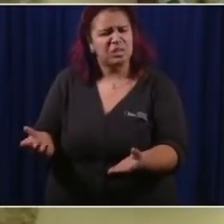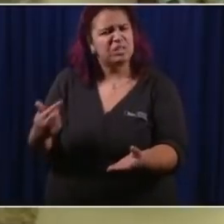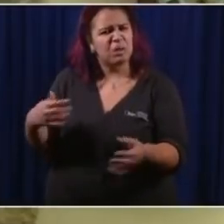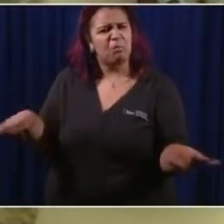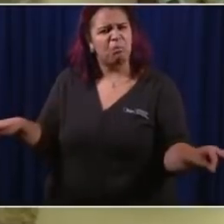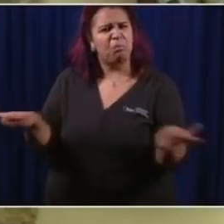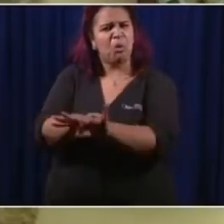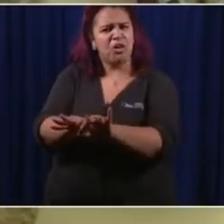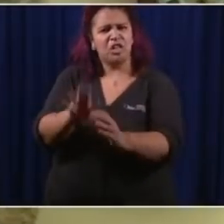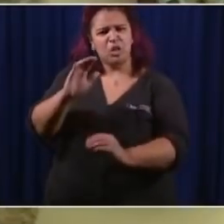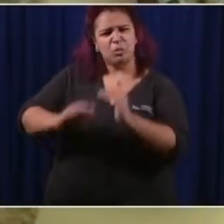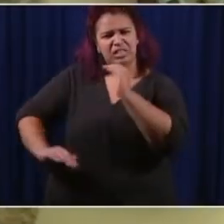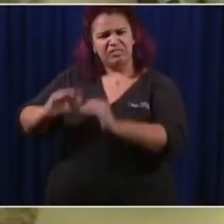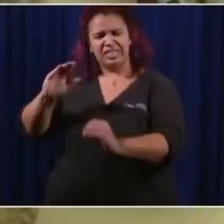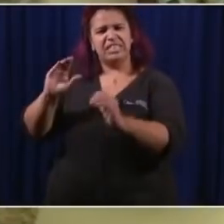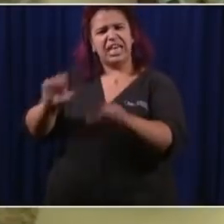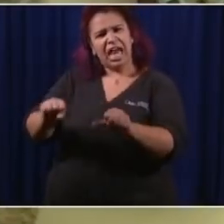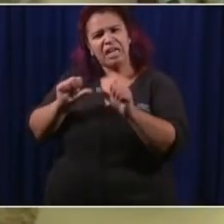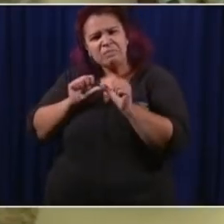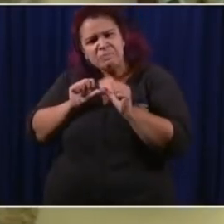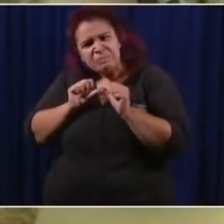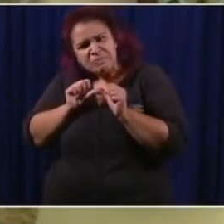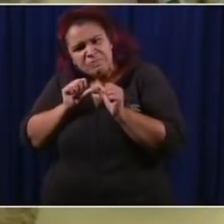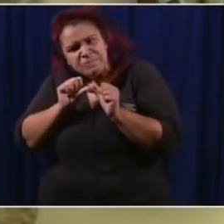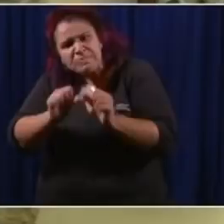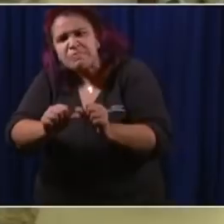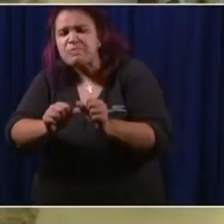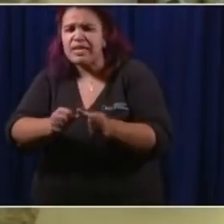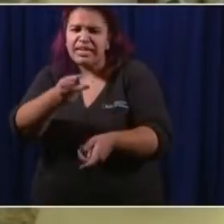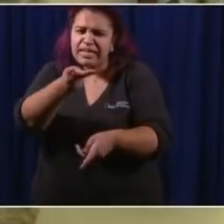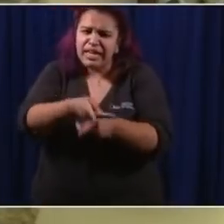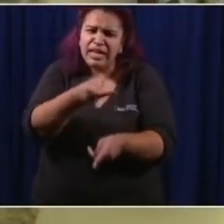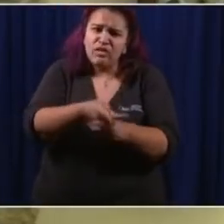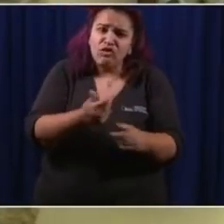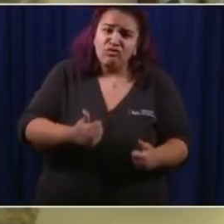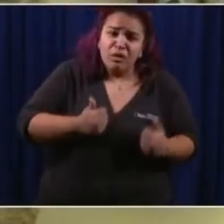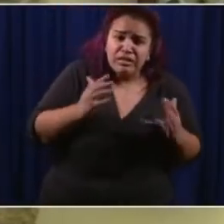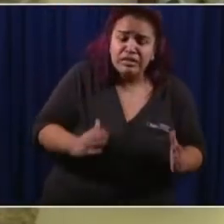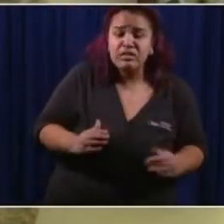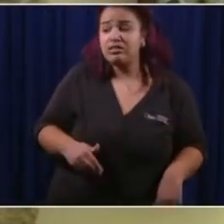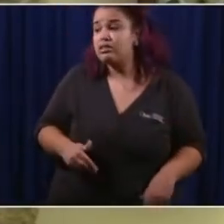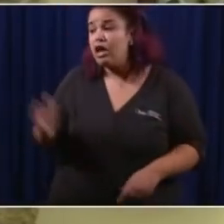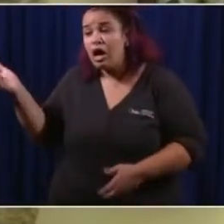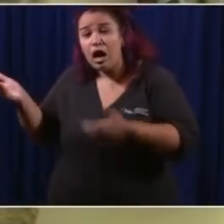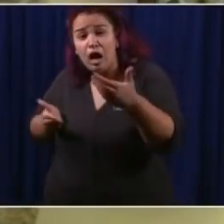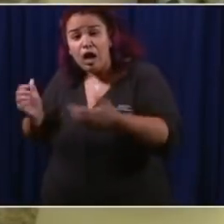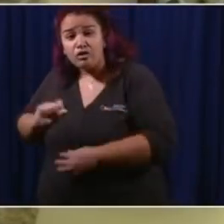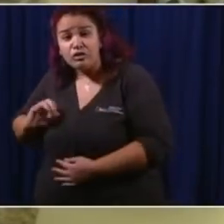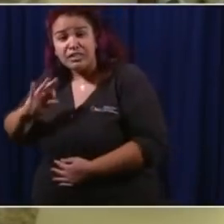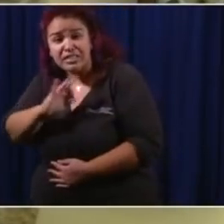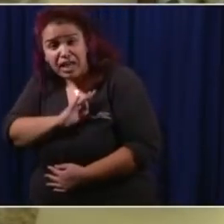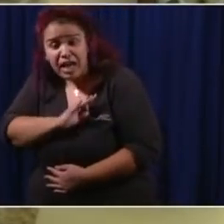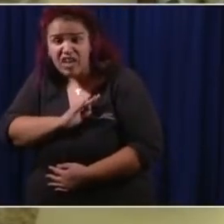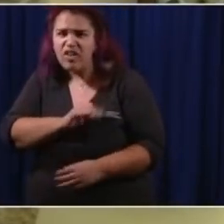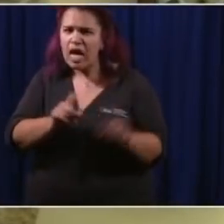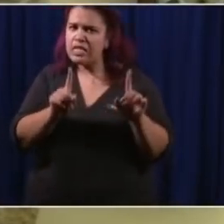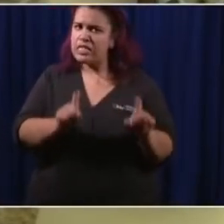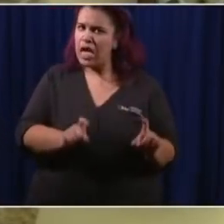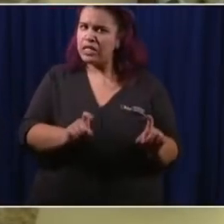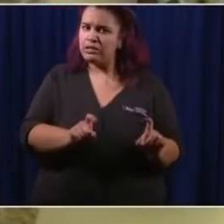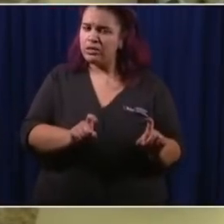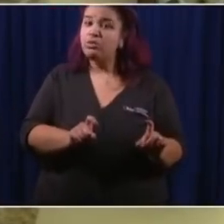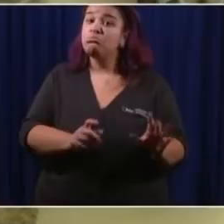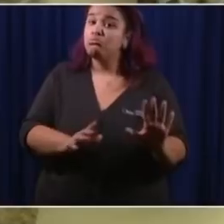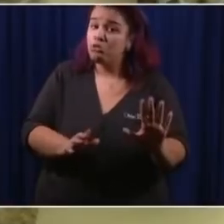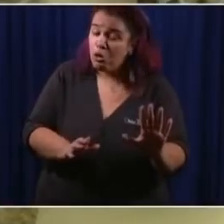ability to employ people, and they follow the best sanitation practices, and that the testing be occurring. So we're helping them with the testing. We're